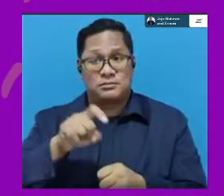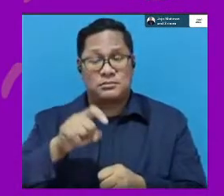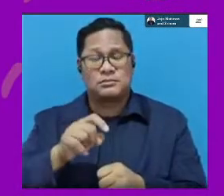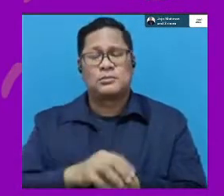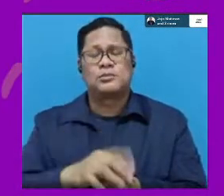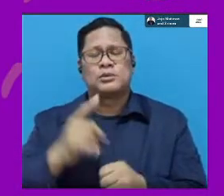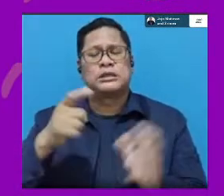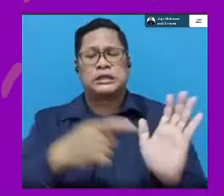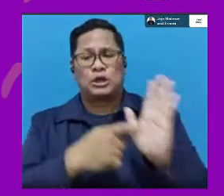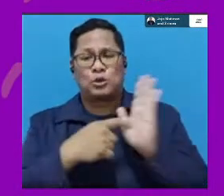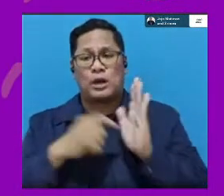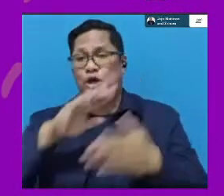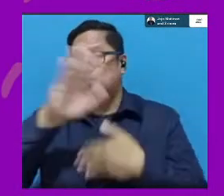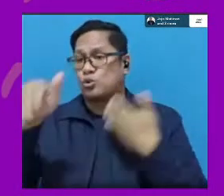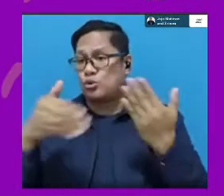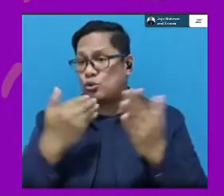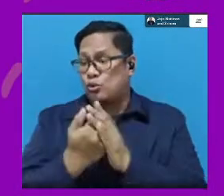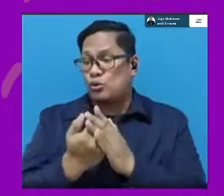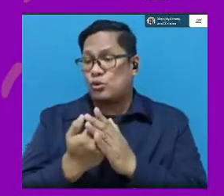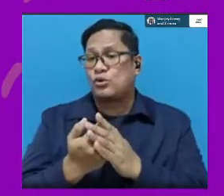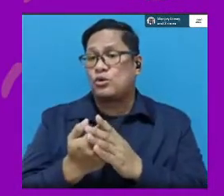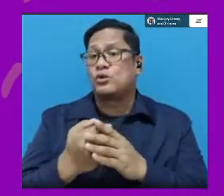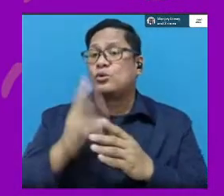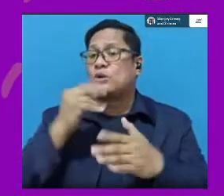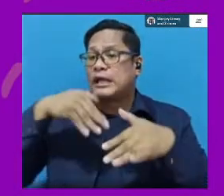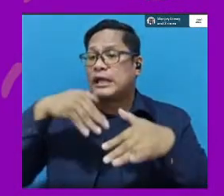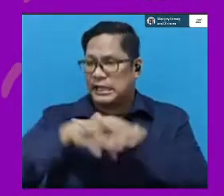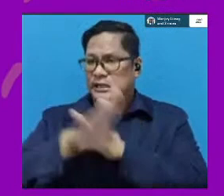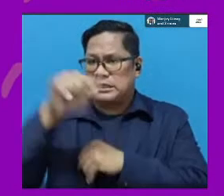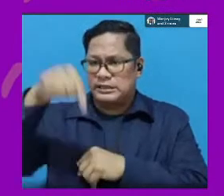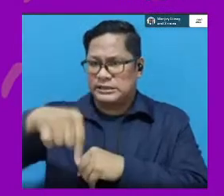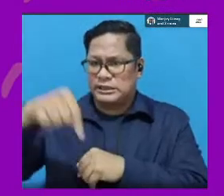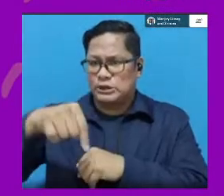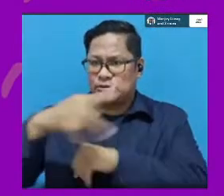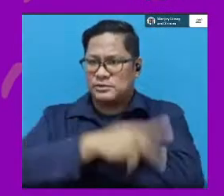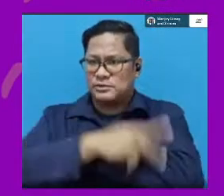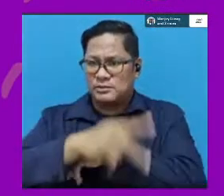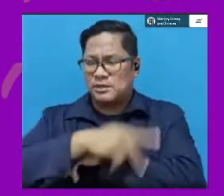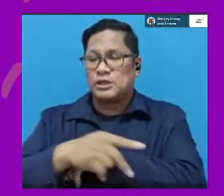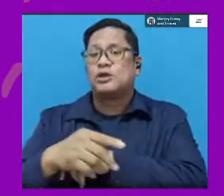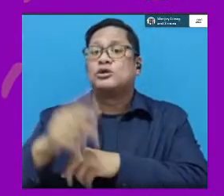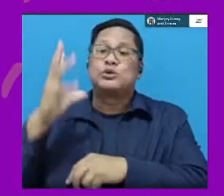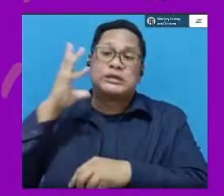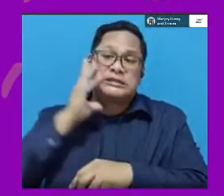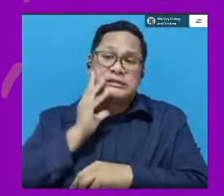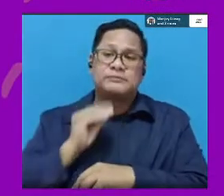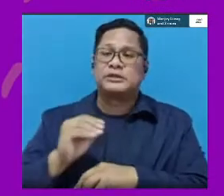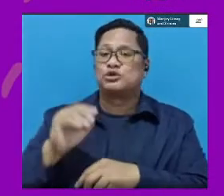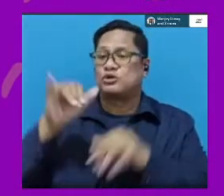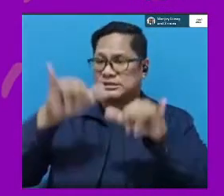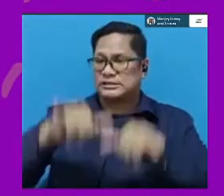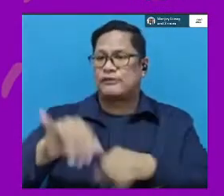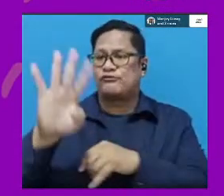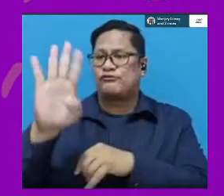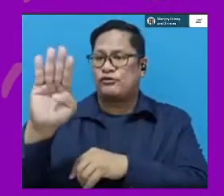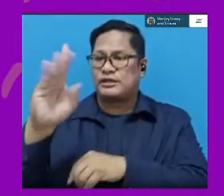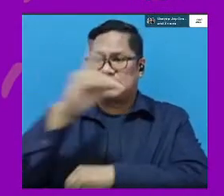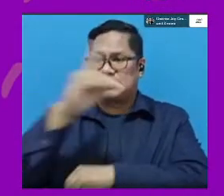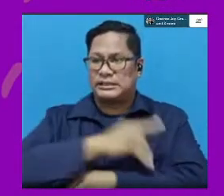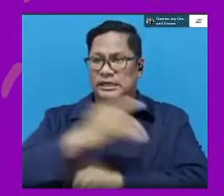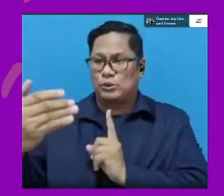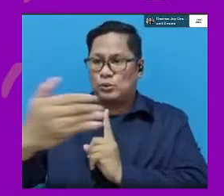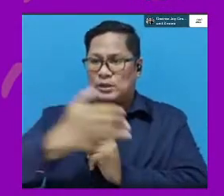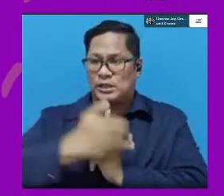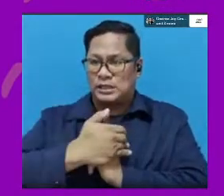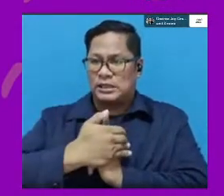required everyone who enters our province to undergo 14-day quarantine.